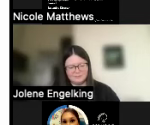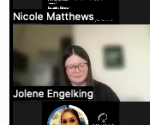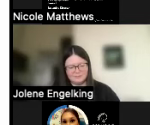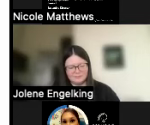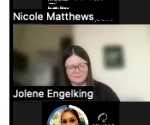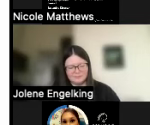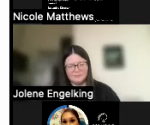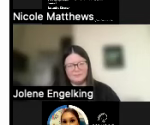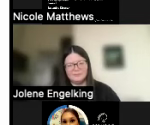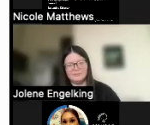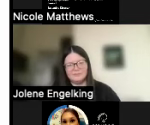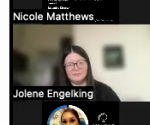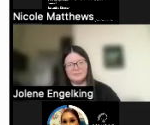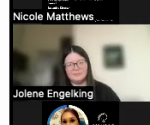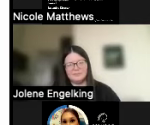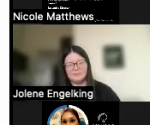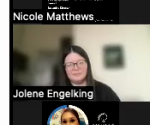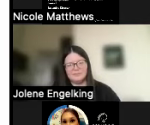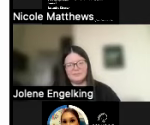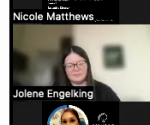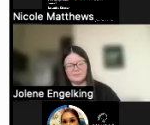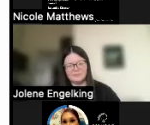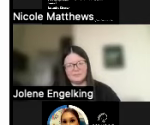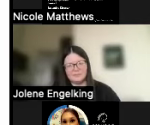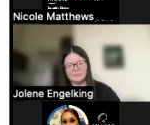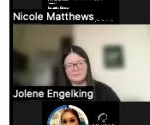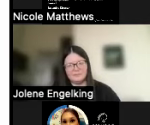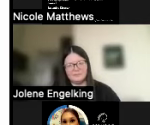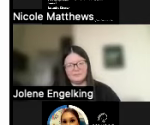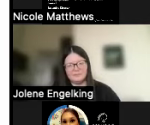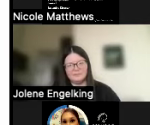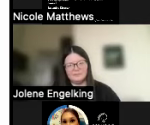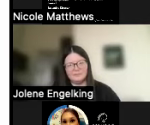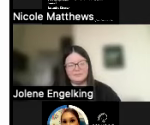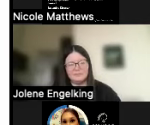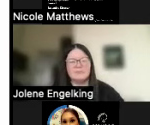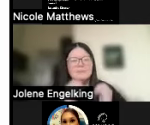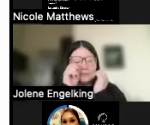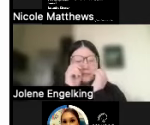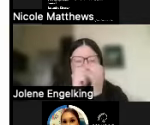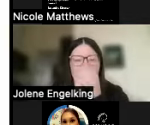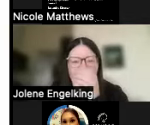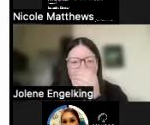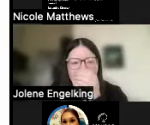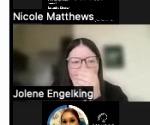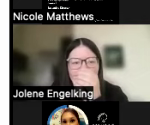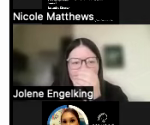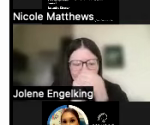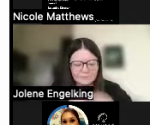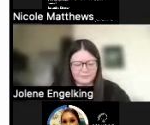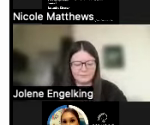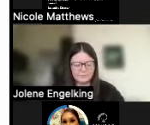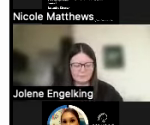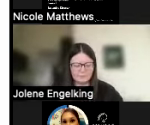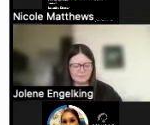so these are some of the common costs associated with some of the, most